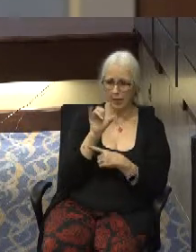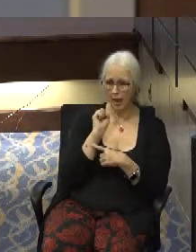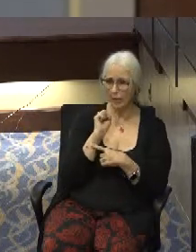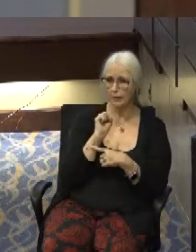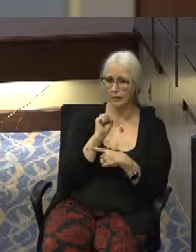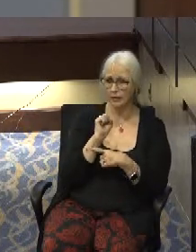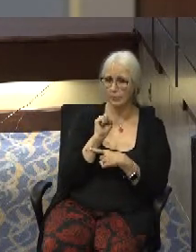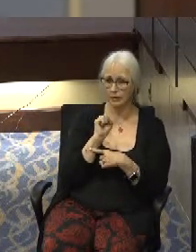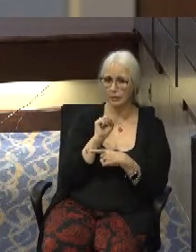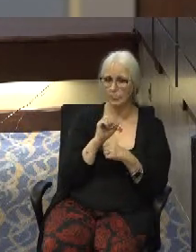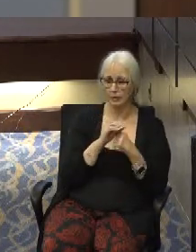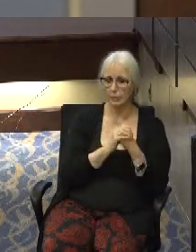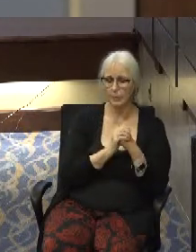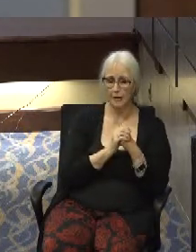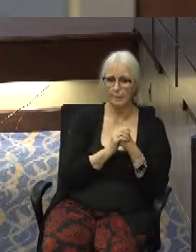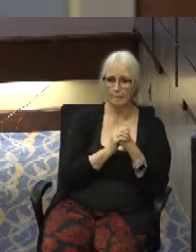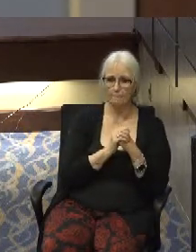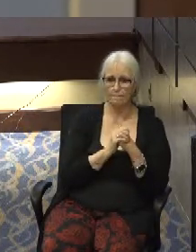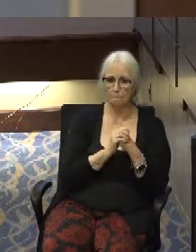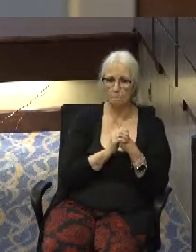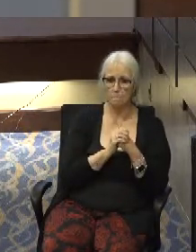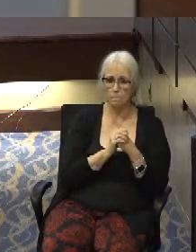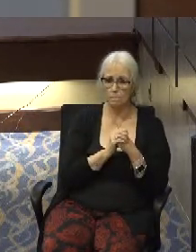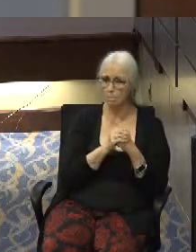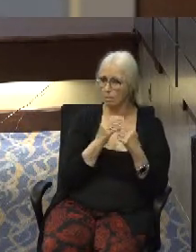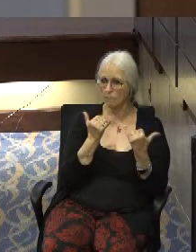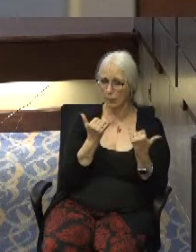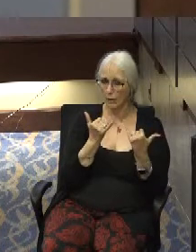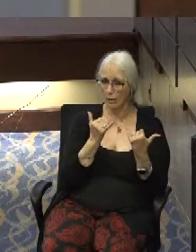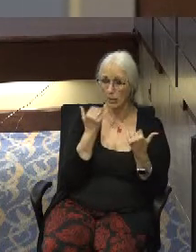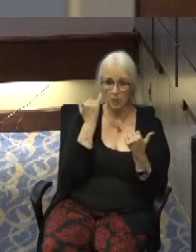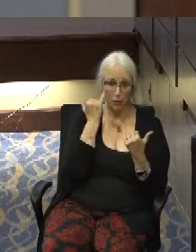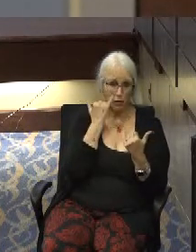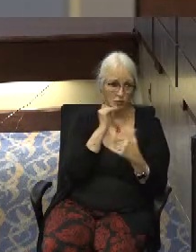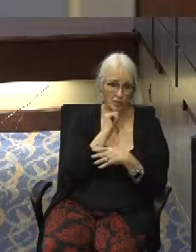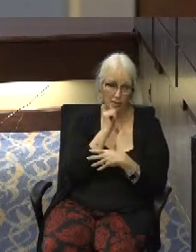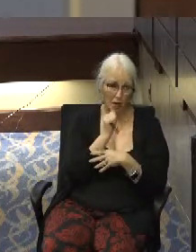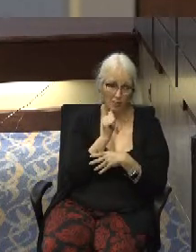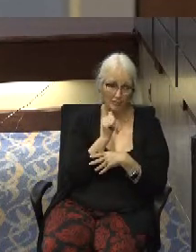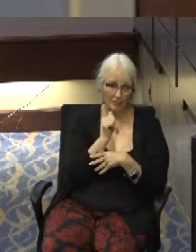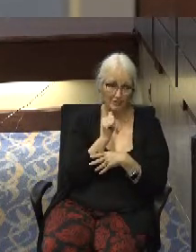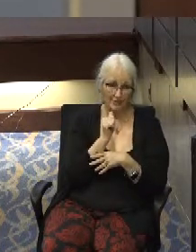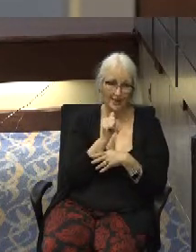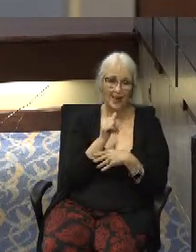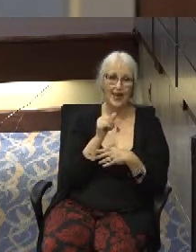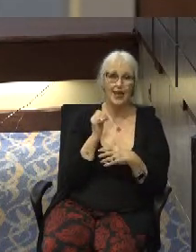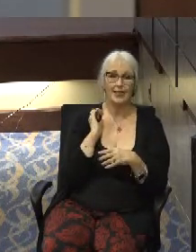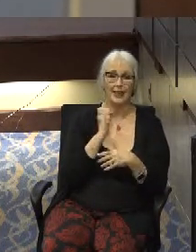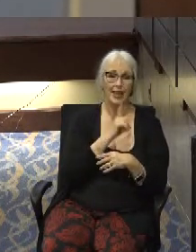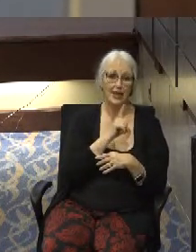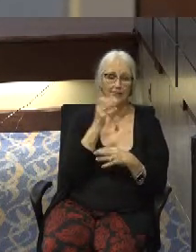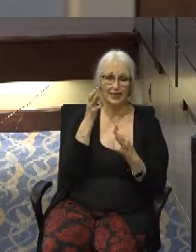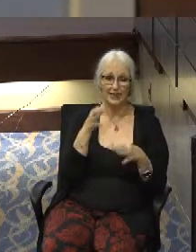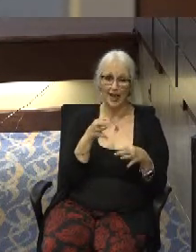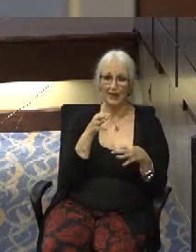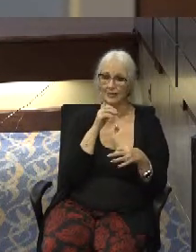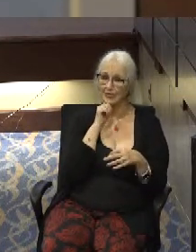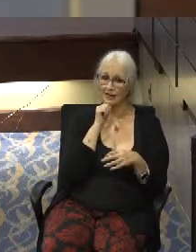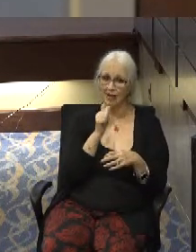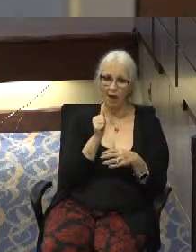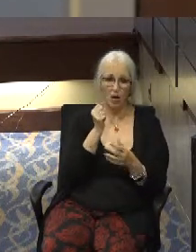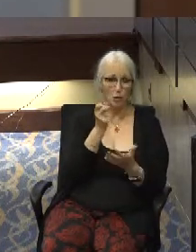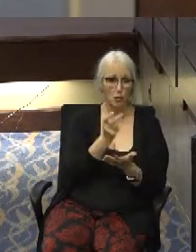has come before you. And what happened if we didn't? So if council decides to not